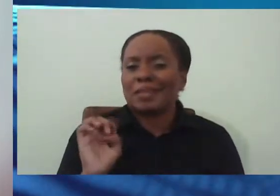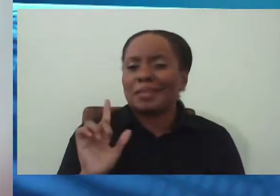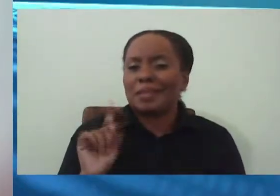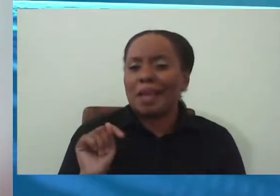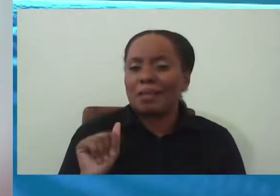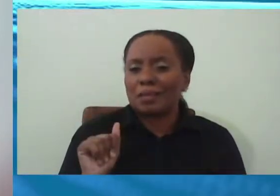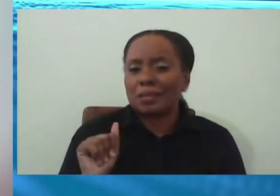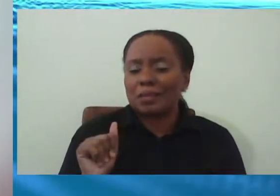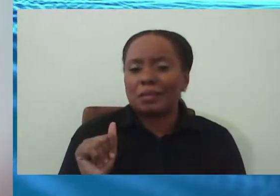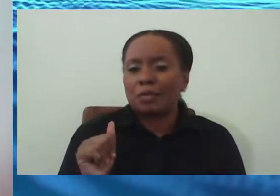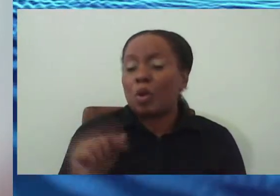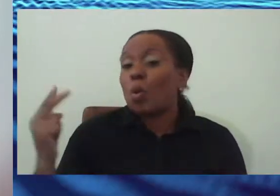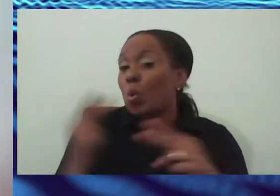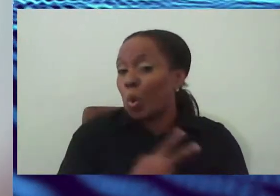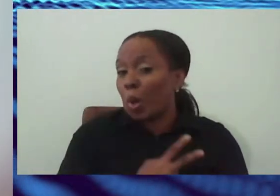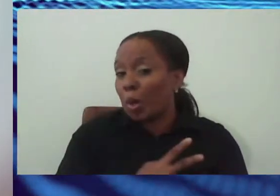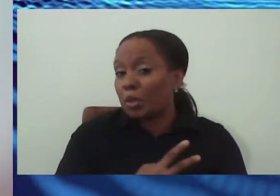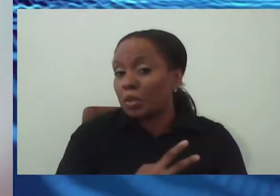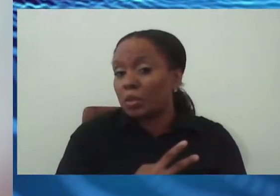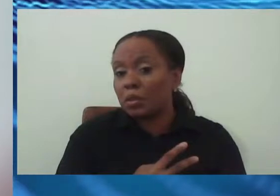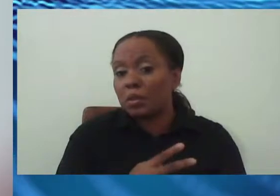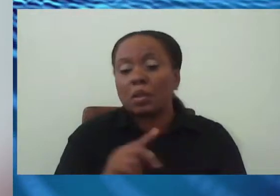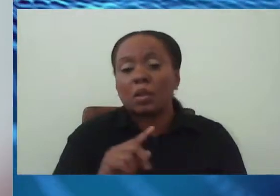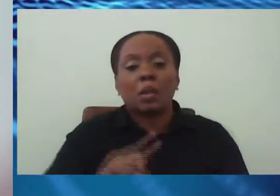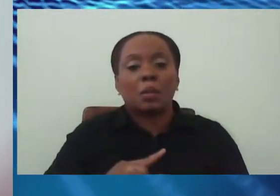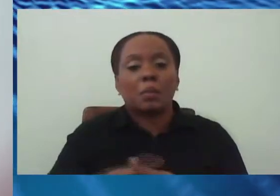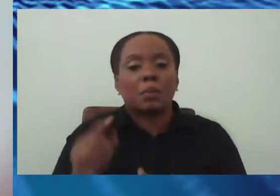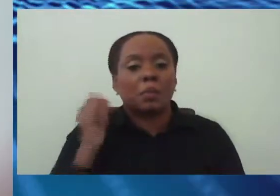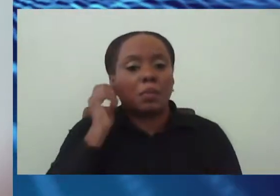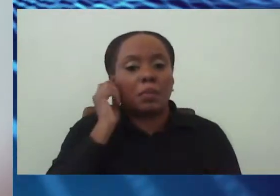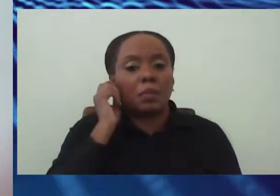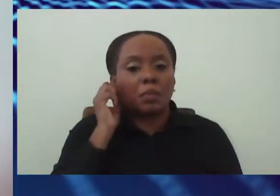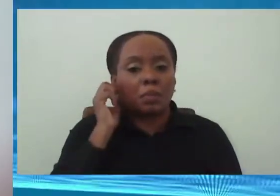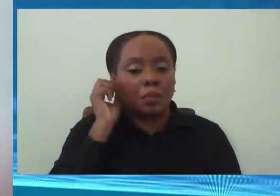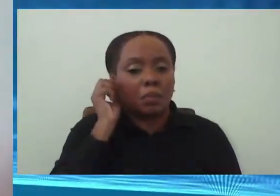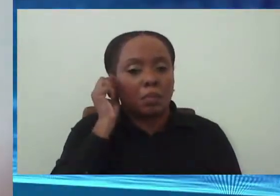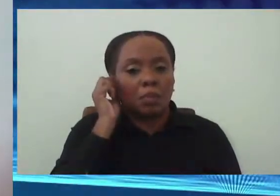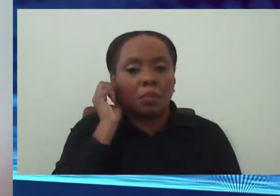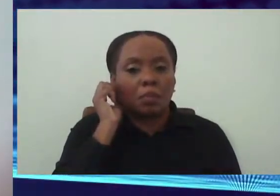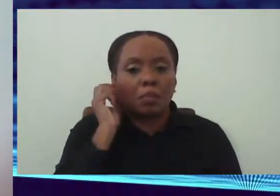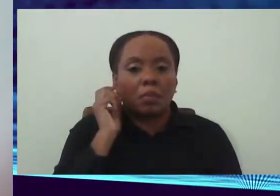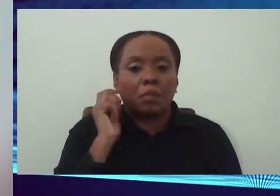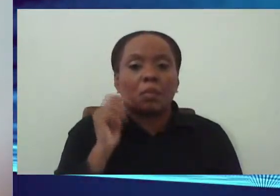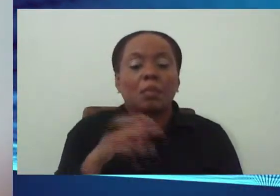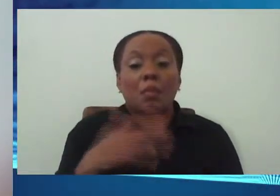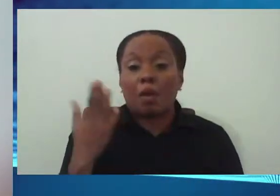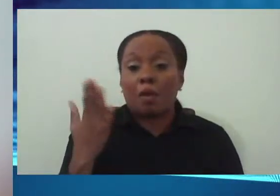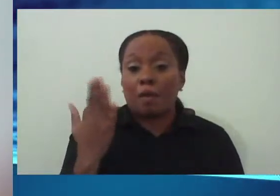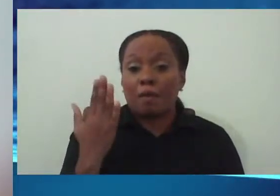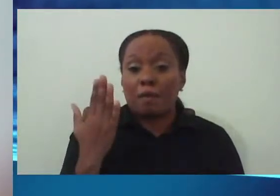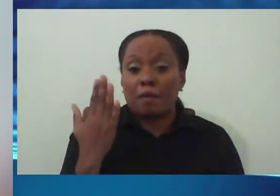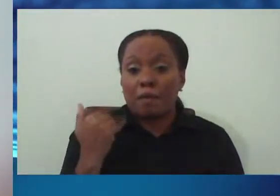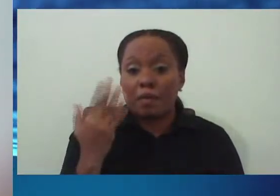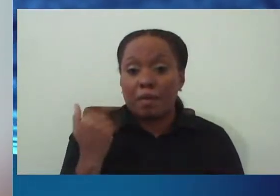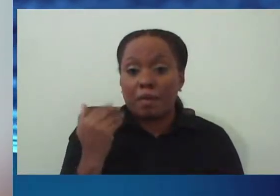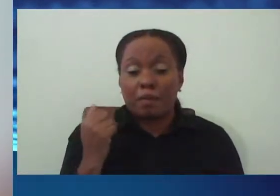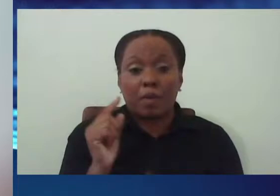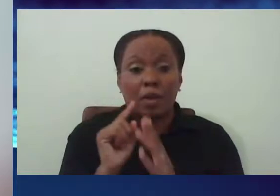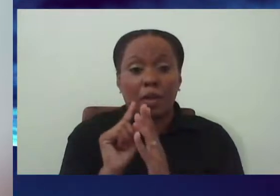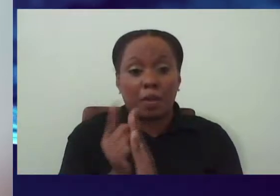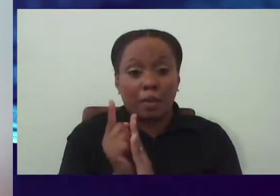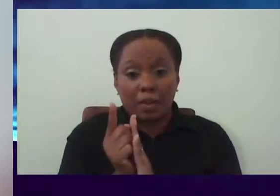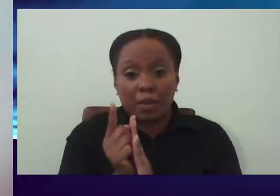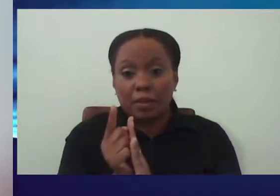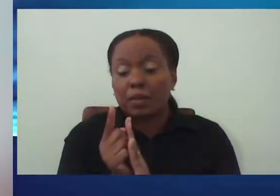use is 15 minutes over a 24-hour period, less than 6 feet, without